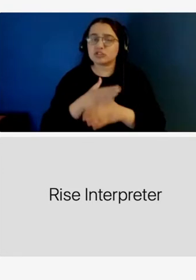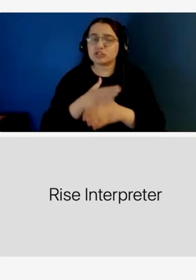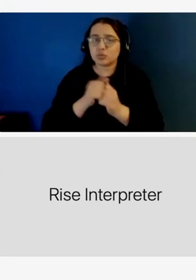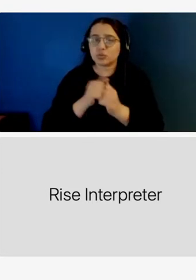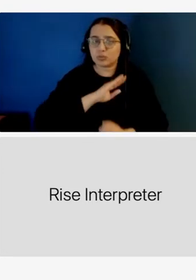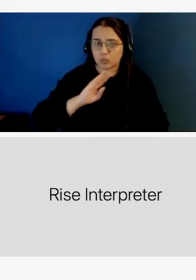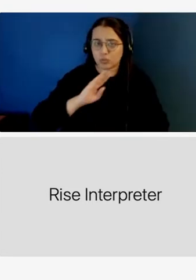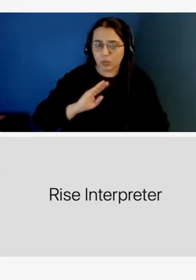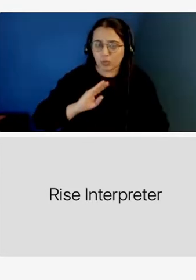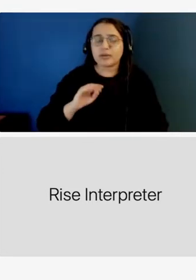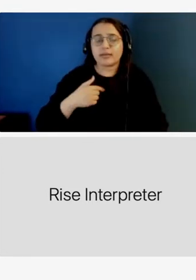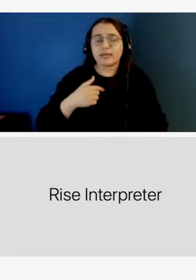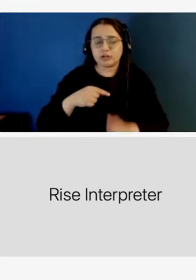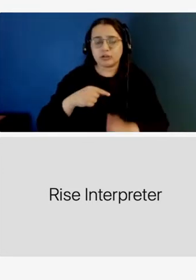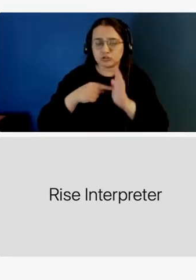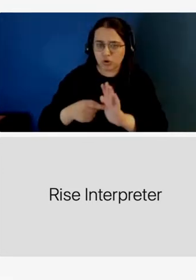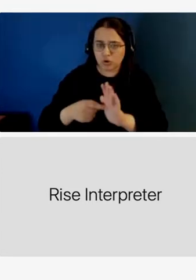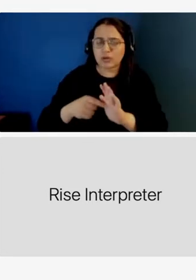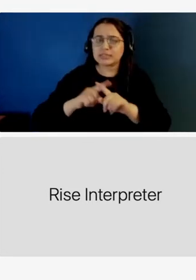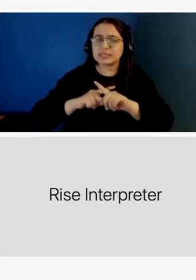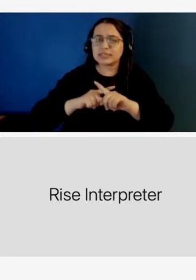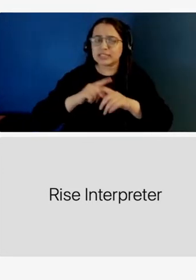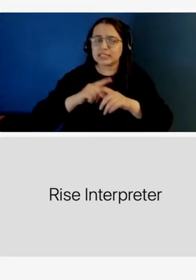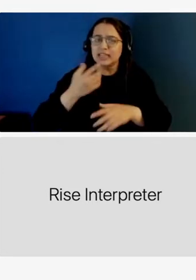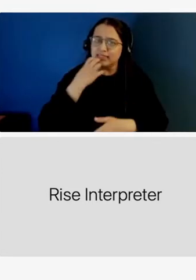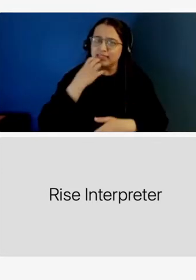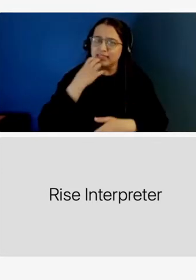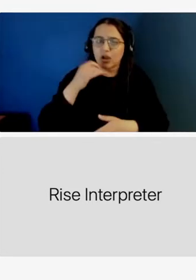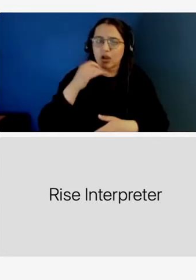plan versus the very, very old